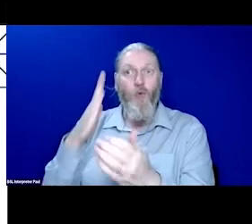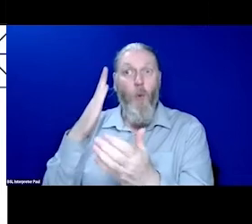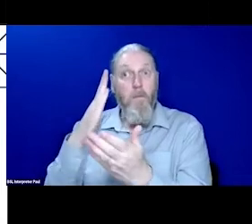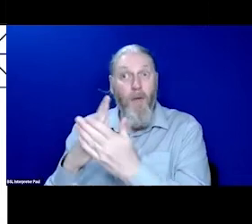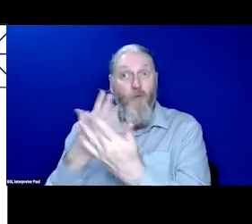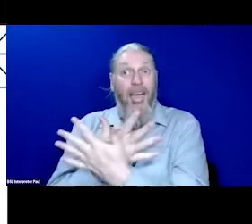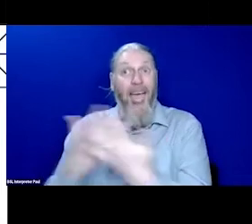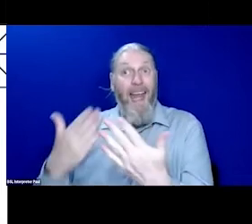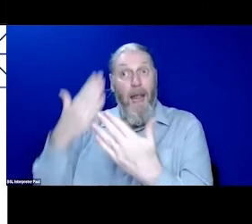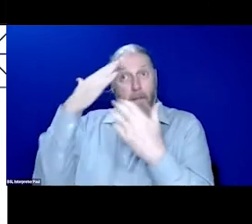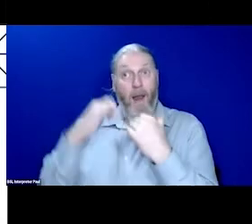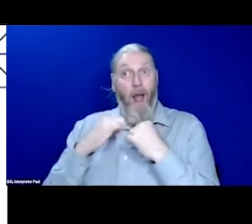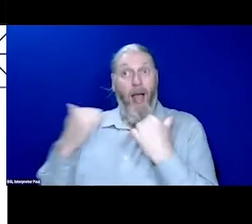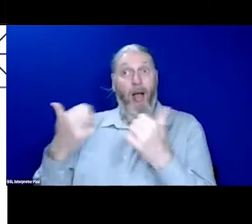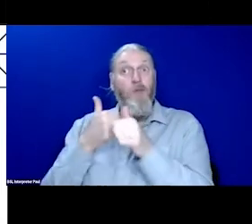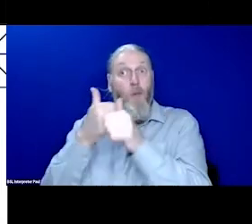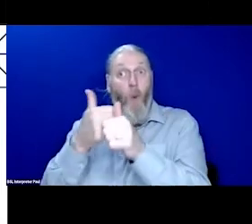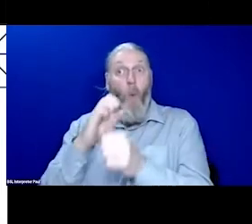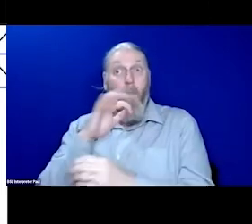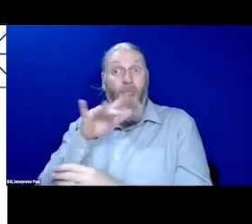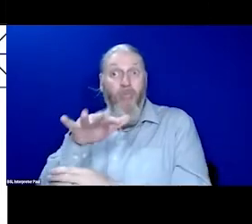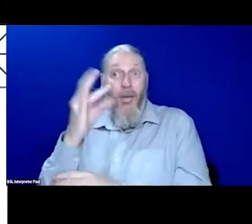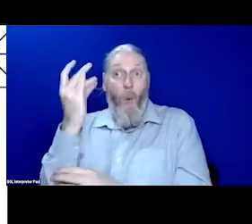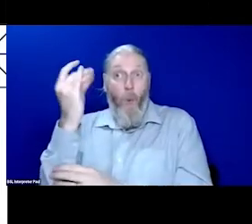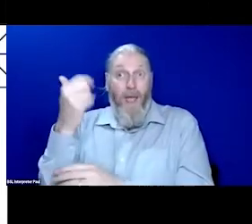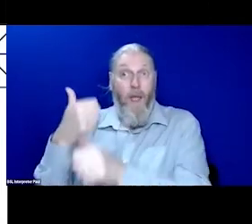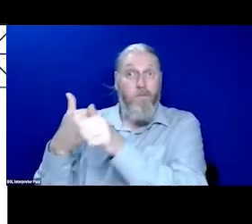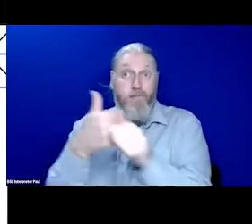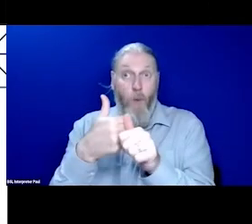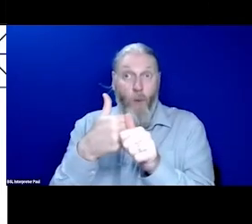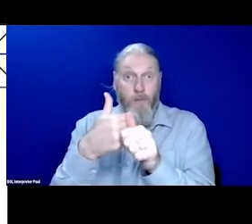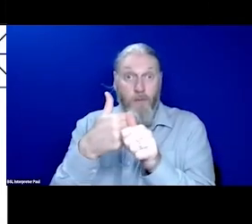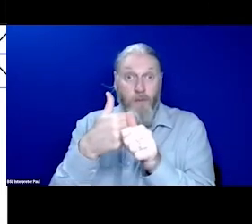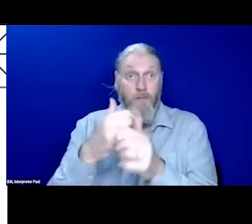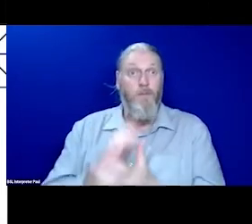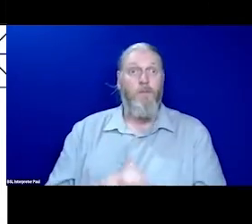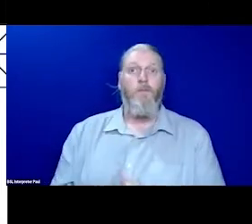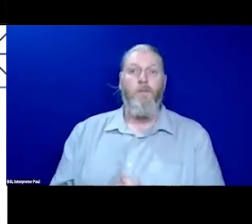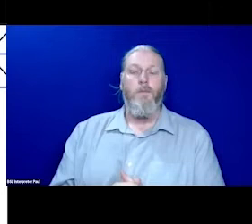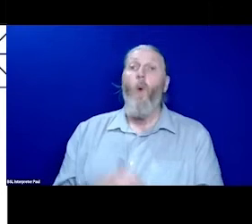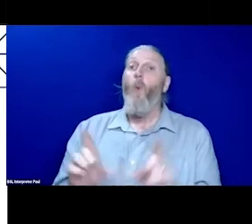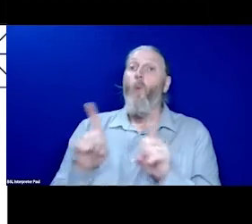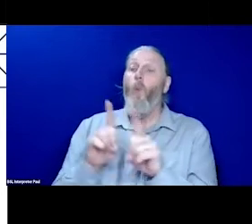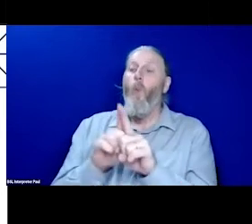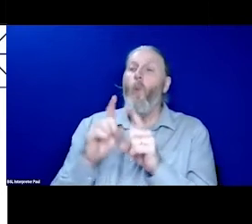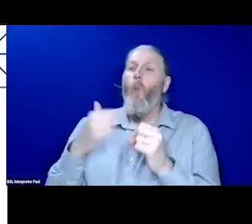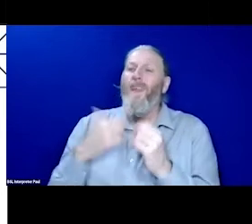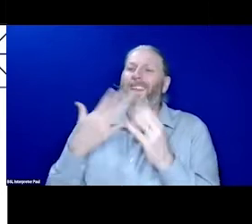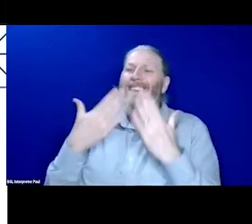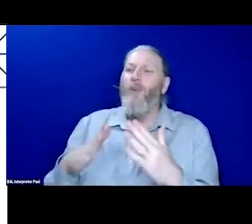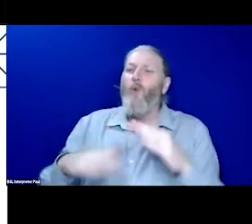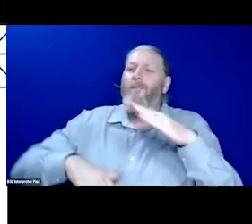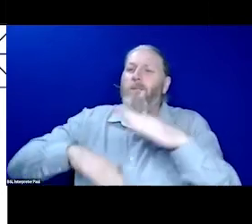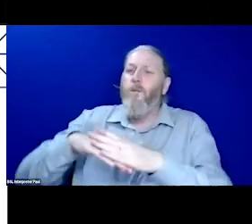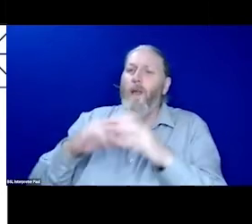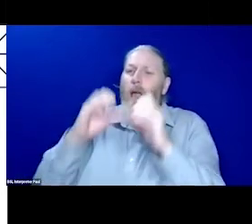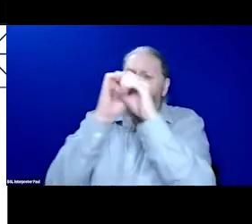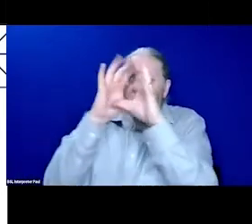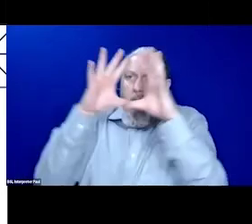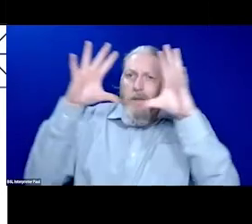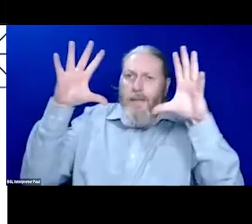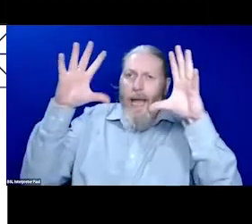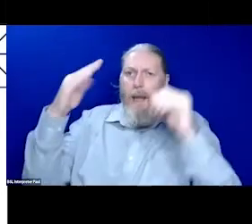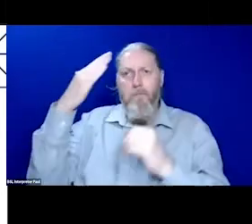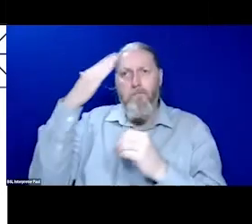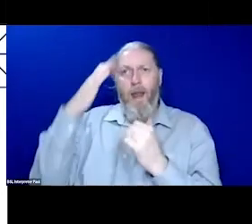slide. We're also seeing from global mental health that we need an understanding of mental health that takes